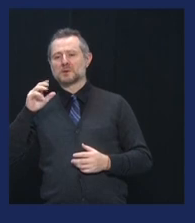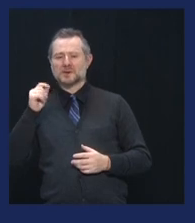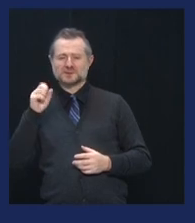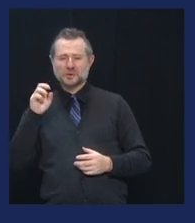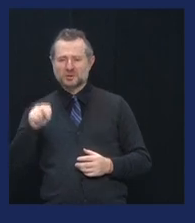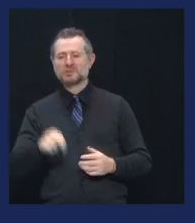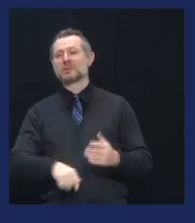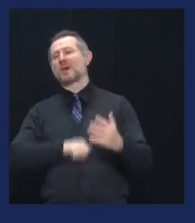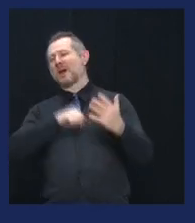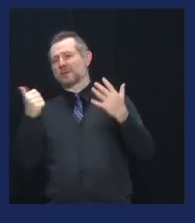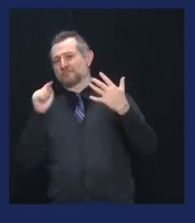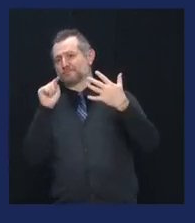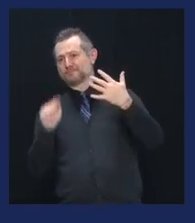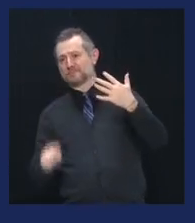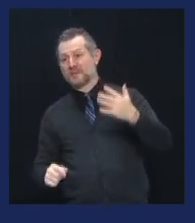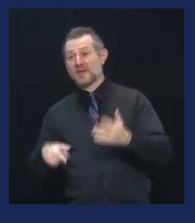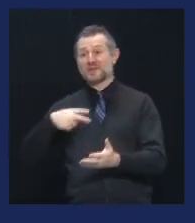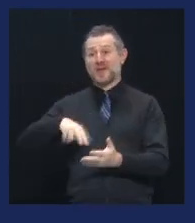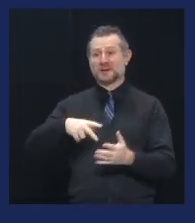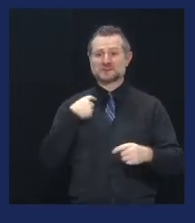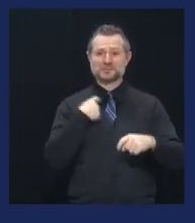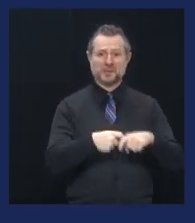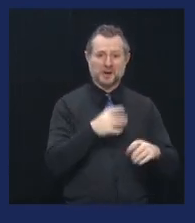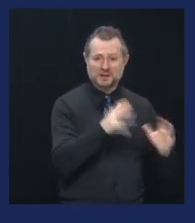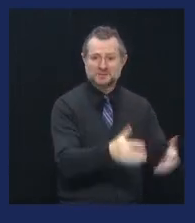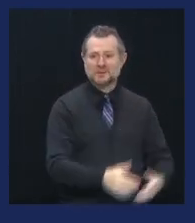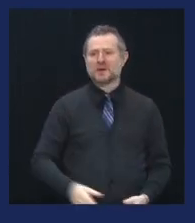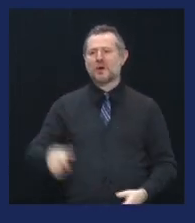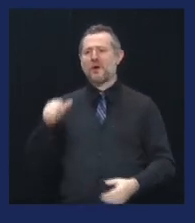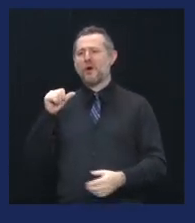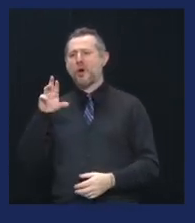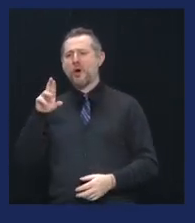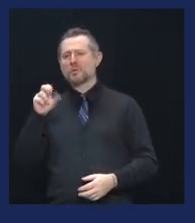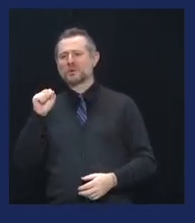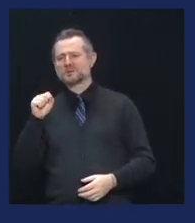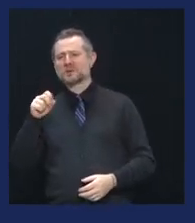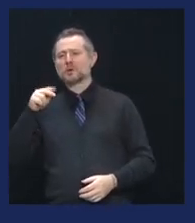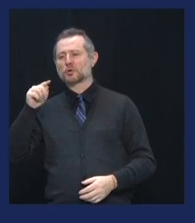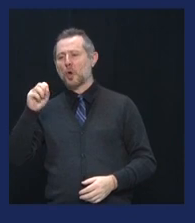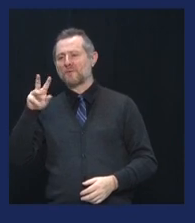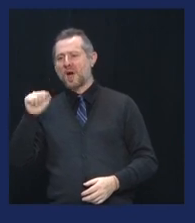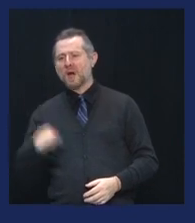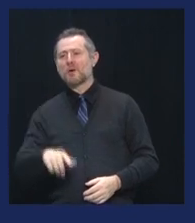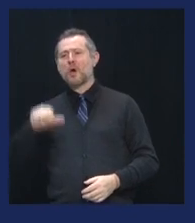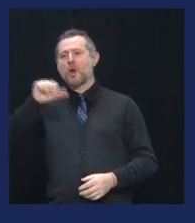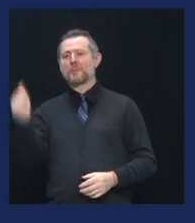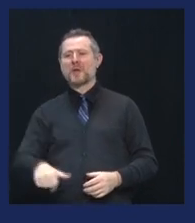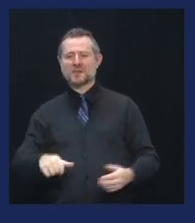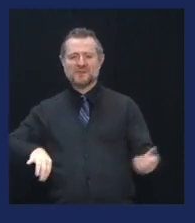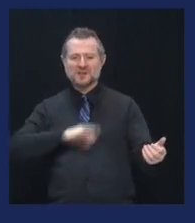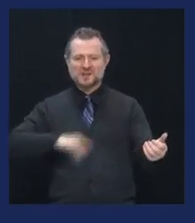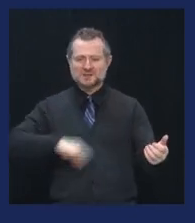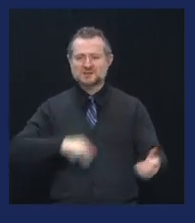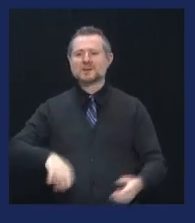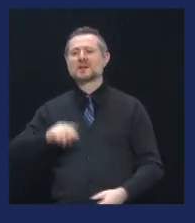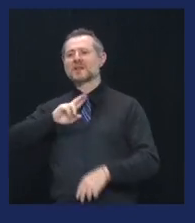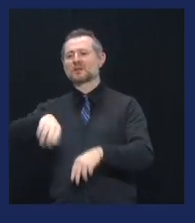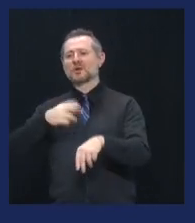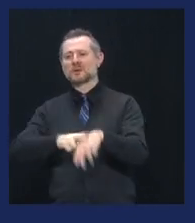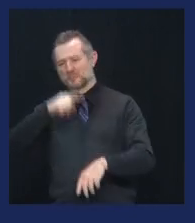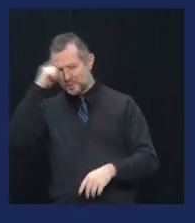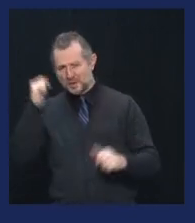Hispanico, Ars Nova, the Albany Symphony Orchestra, the National Black Theater, Pendragon Theater in